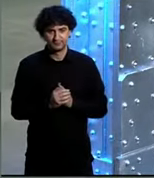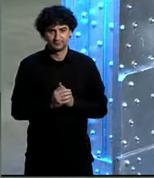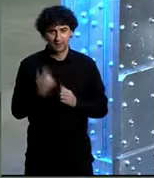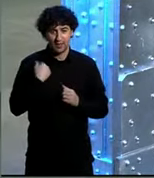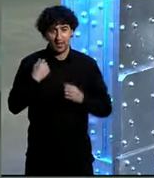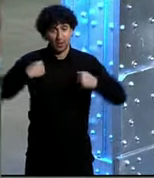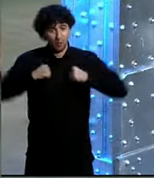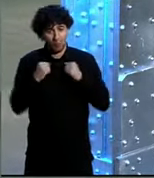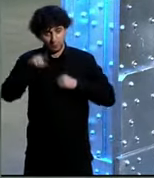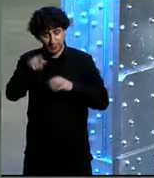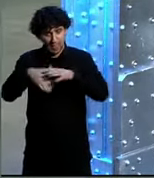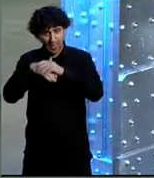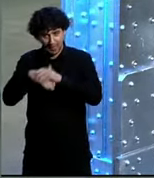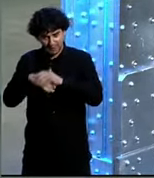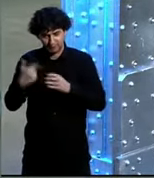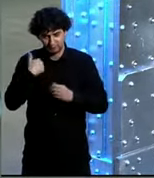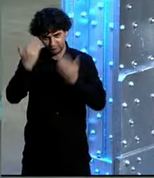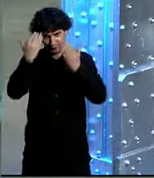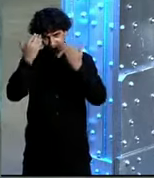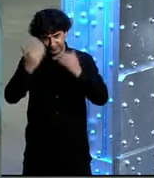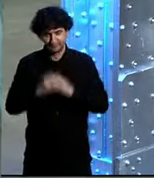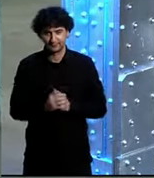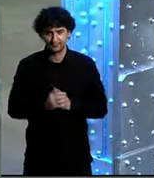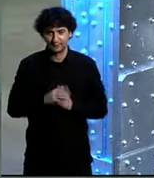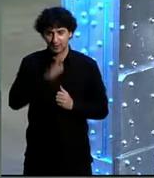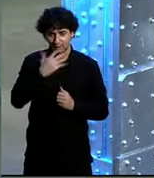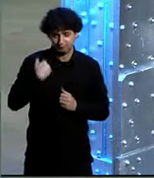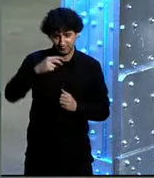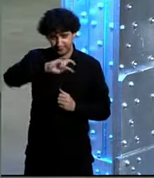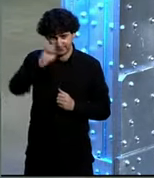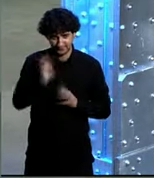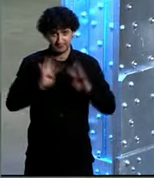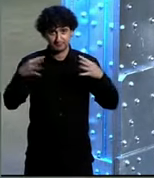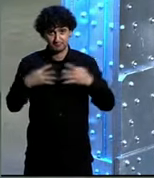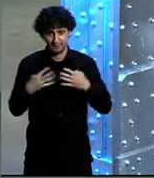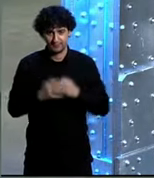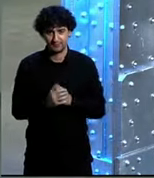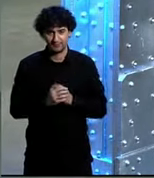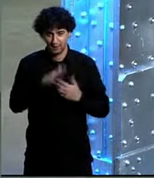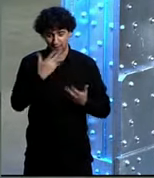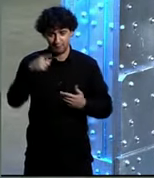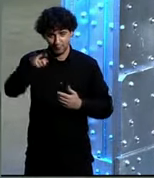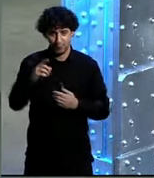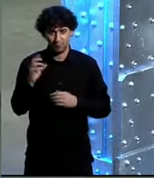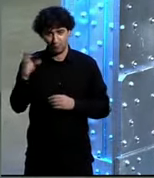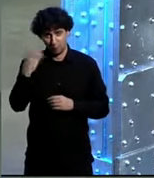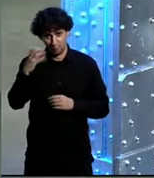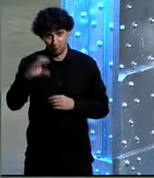Before anything, I would like to congratulate the people who are watching us from Bogota,